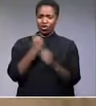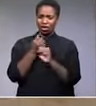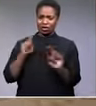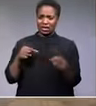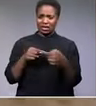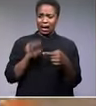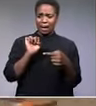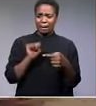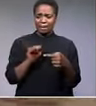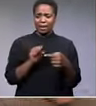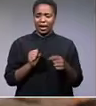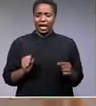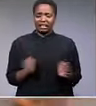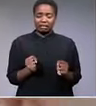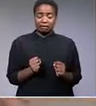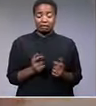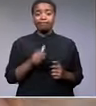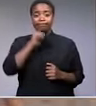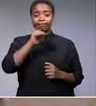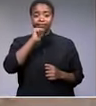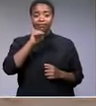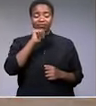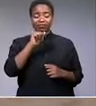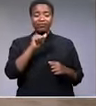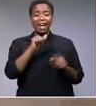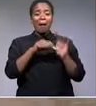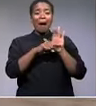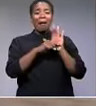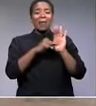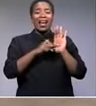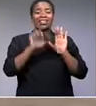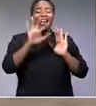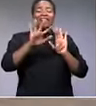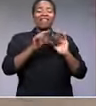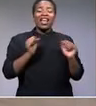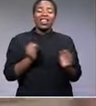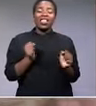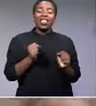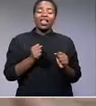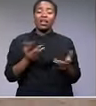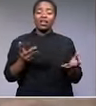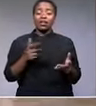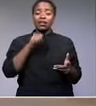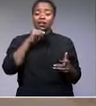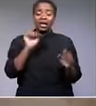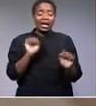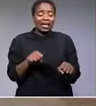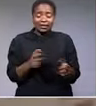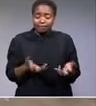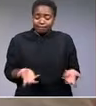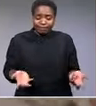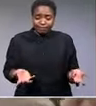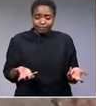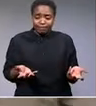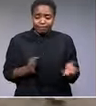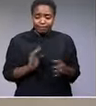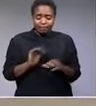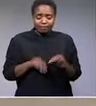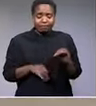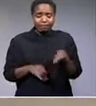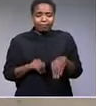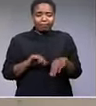wasn't that cold. Not cold for them anyway. -5 degrees Celsius. All agreeing, though, not sure how, that they still had quite a lot of